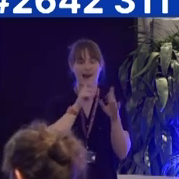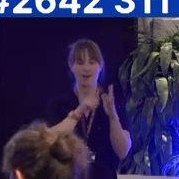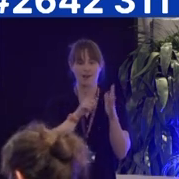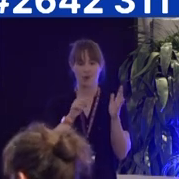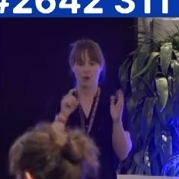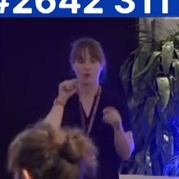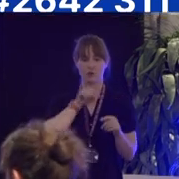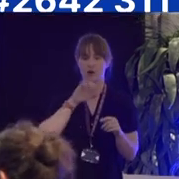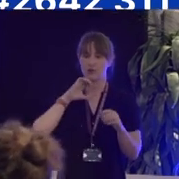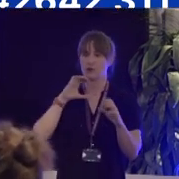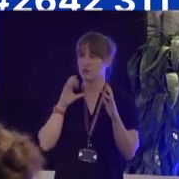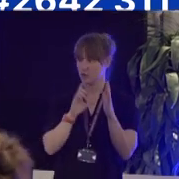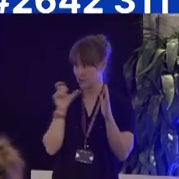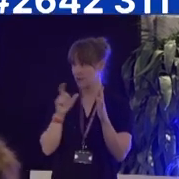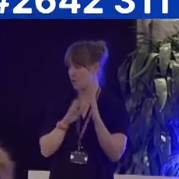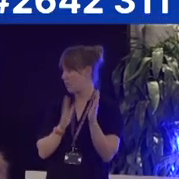slido.com,